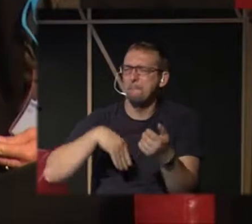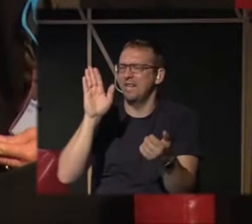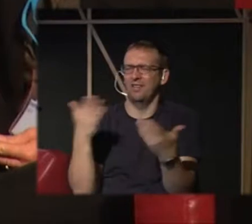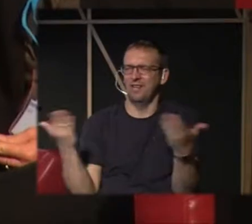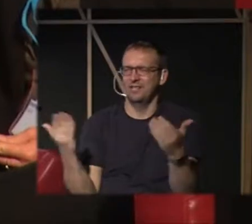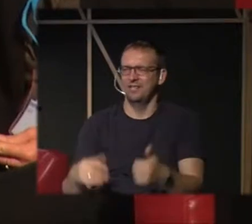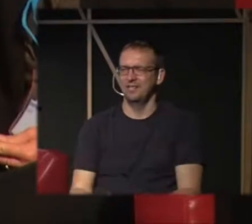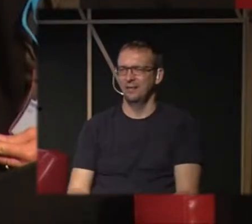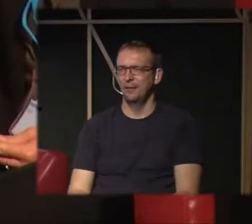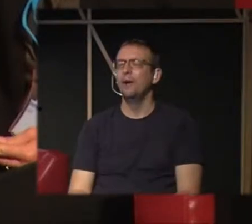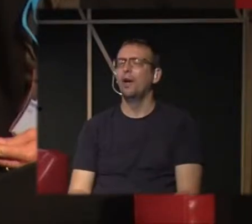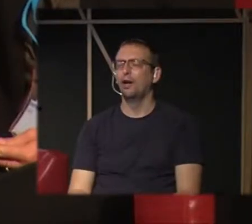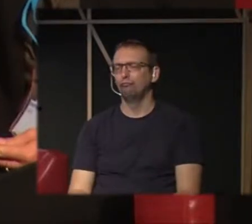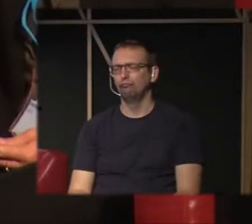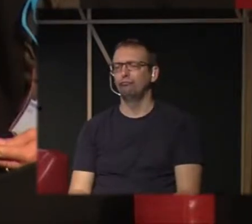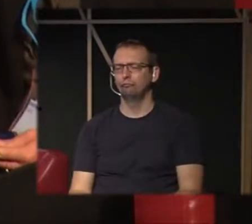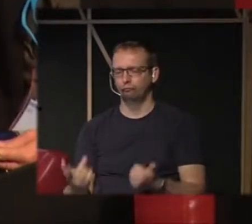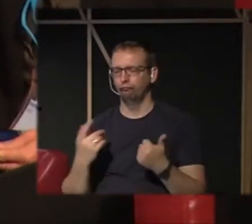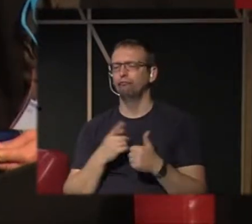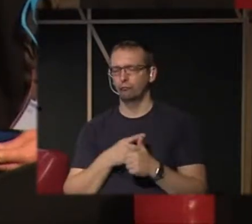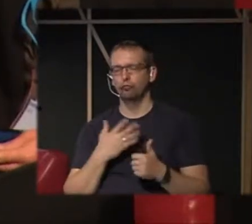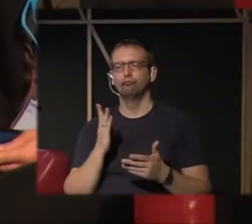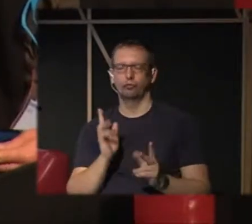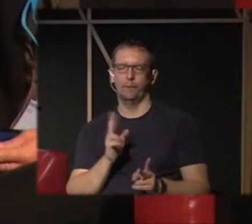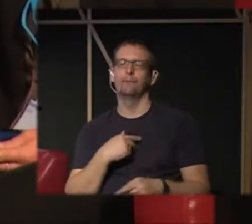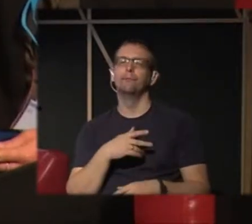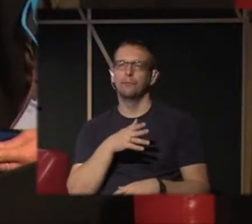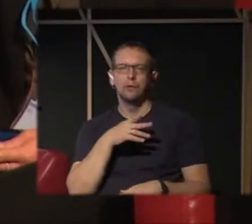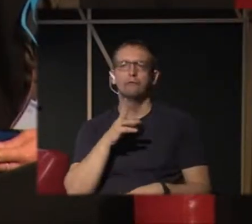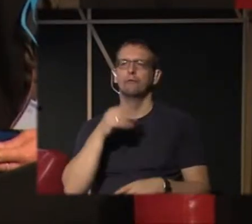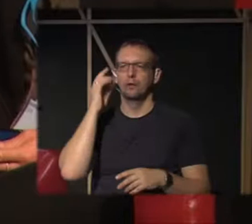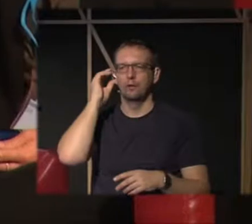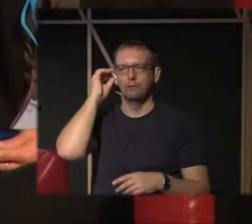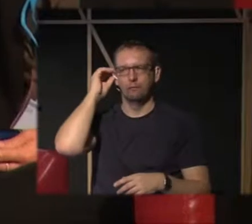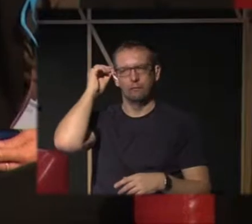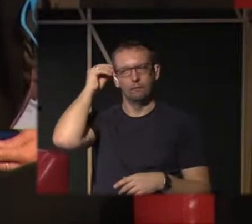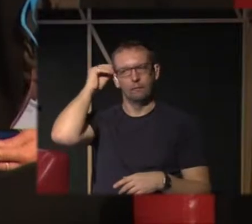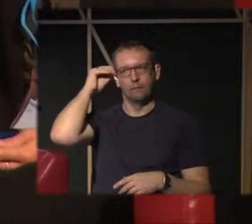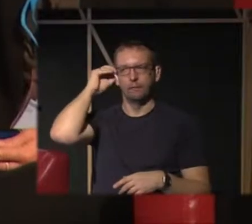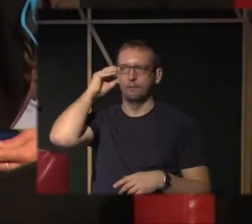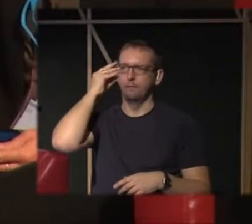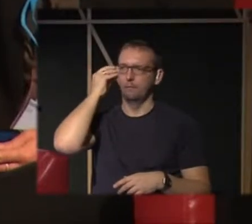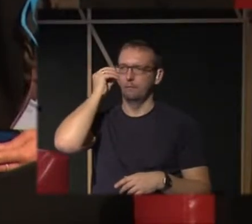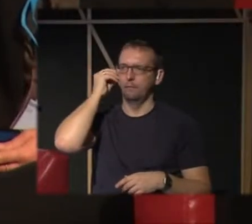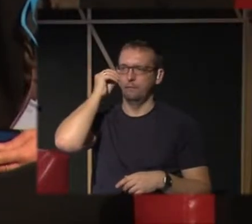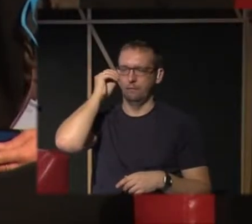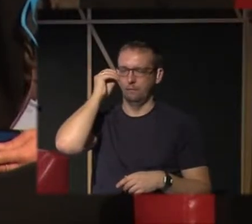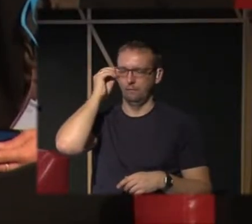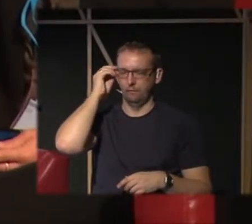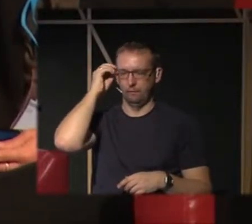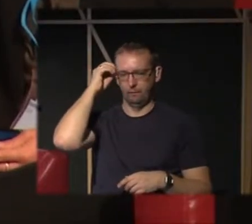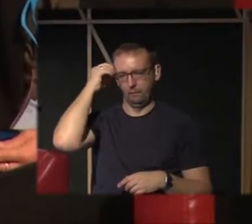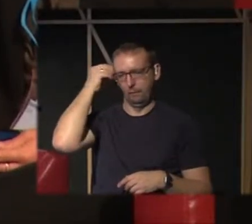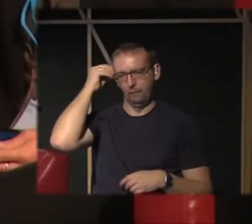because we're going into lots of different countries and speaking not only to the national associations but the host venues